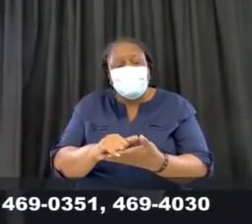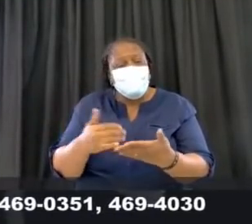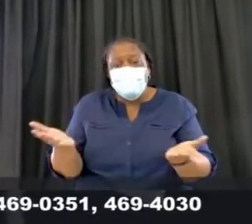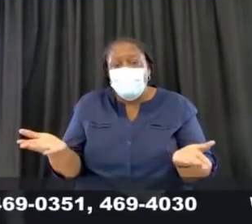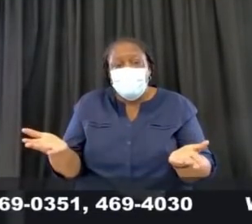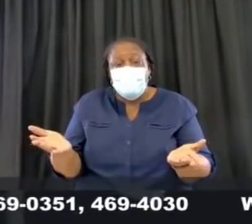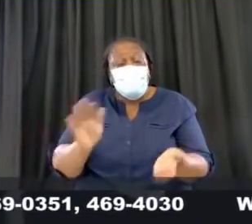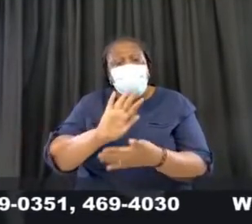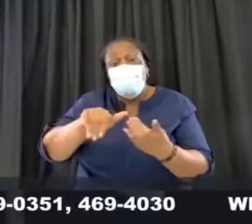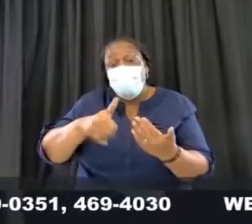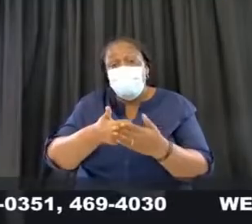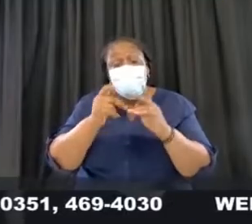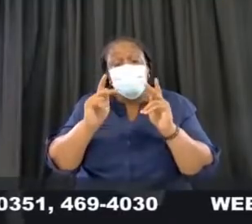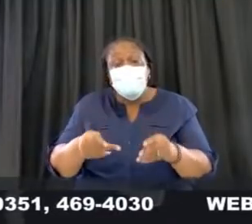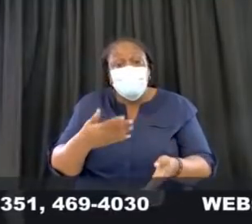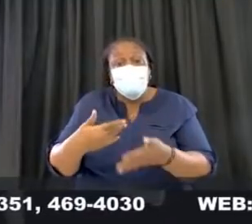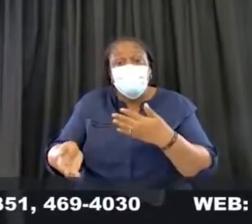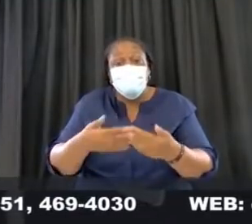Thank you.